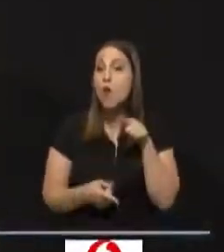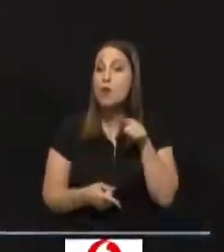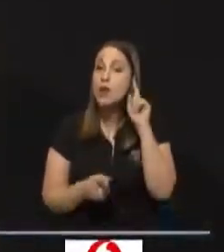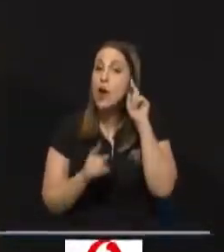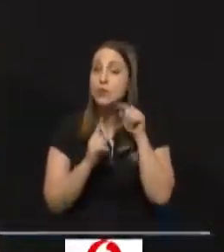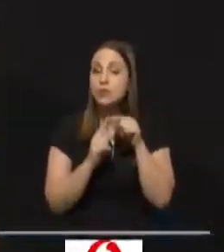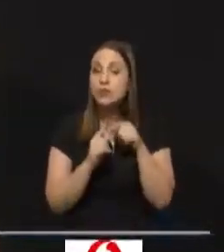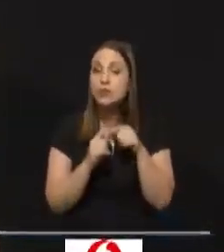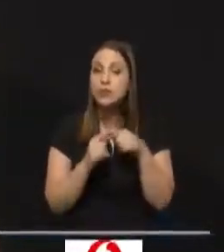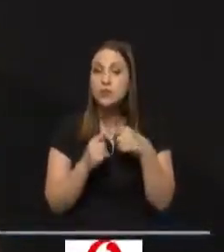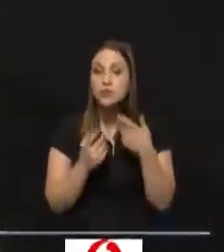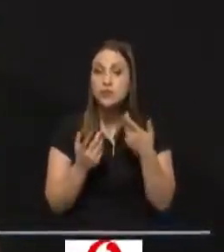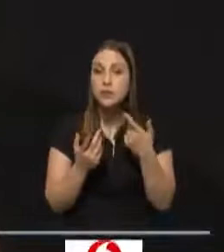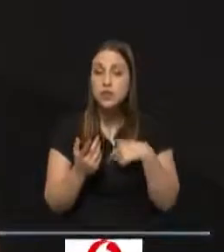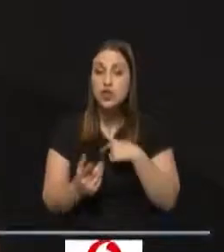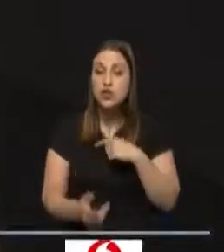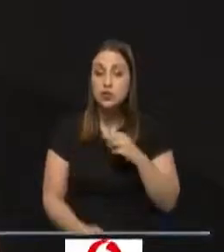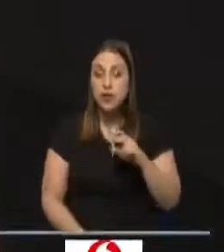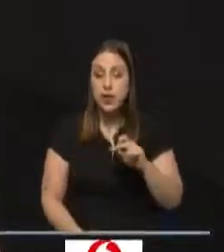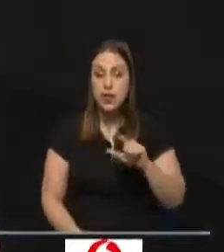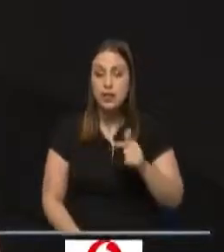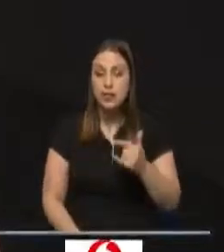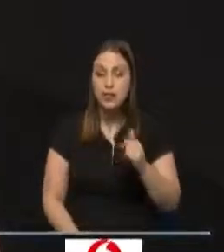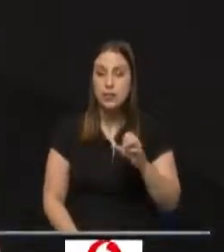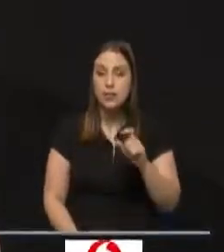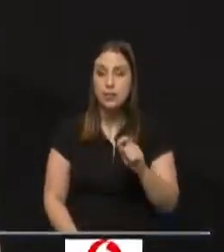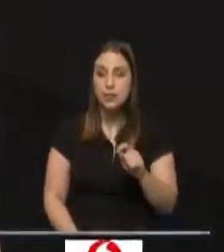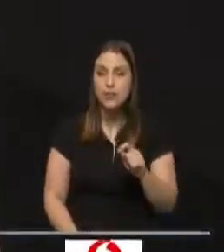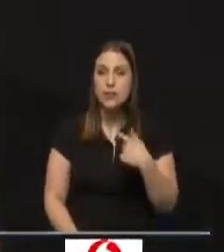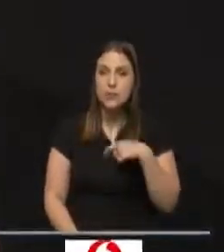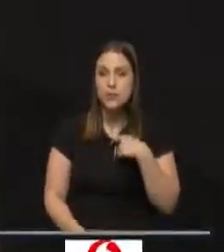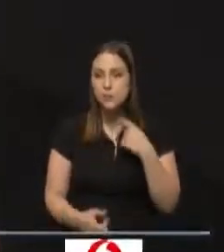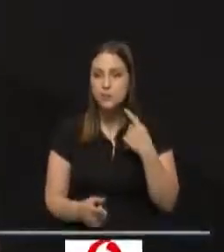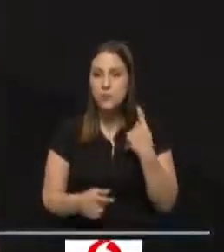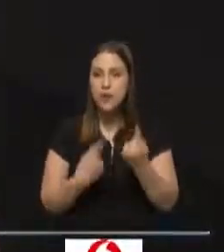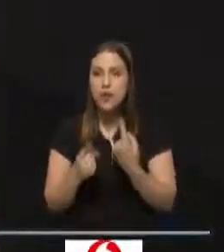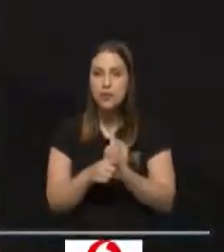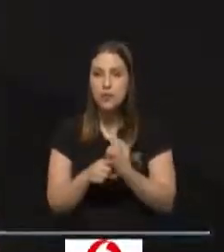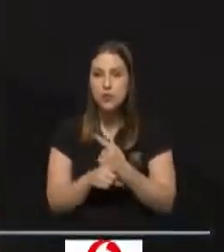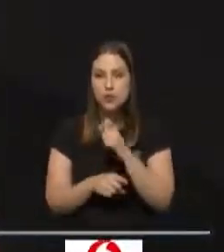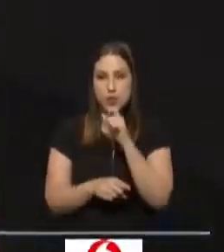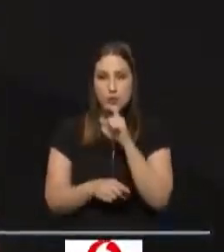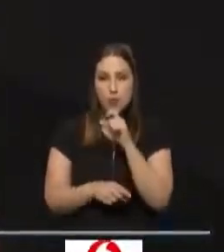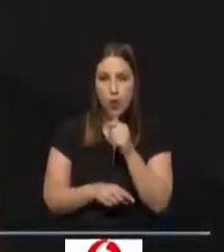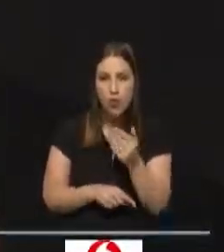And we've worked to mitigate the effects.